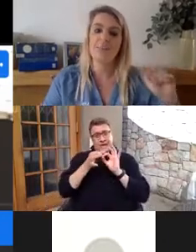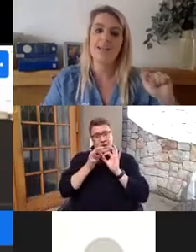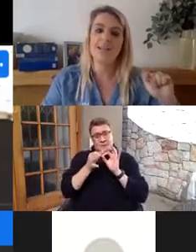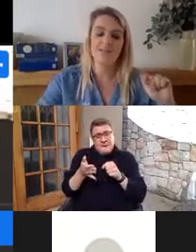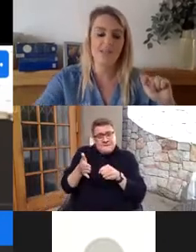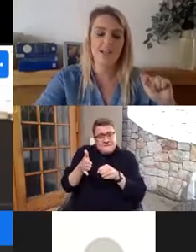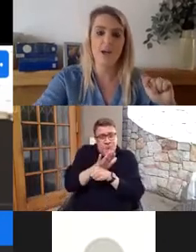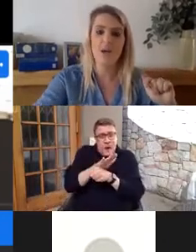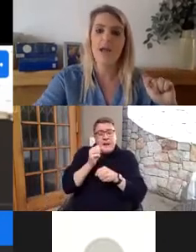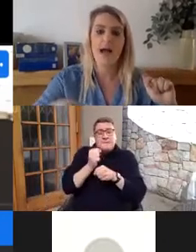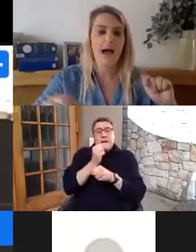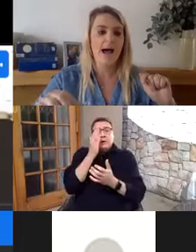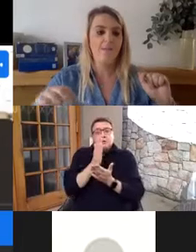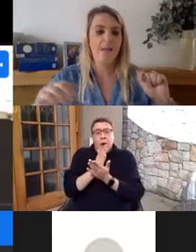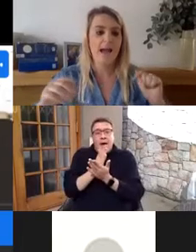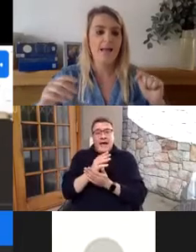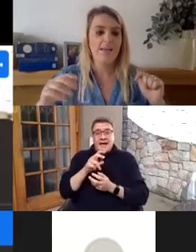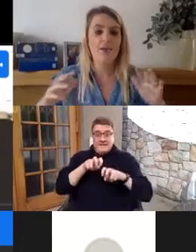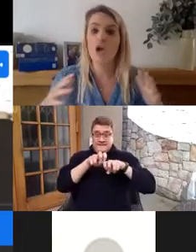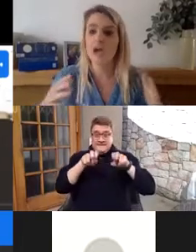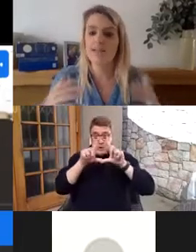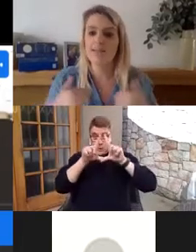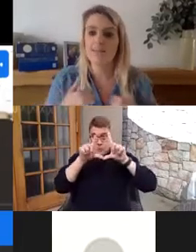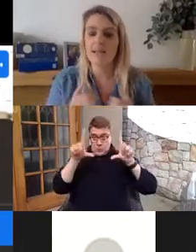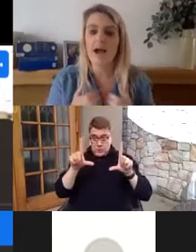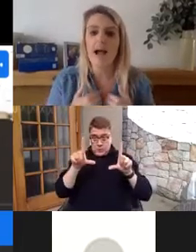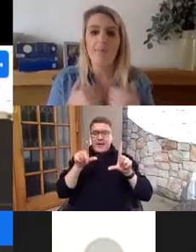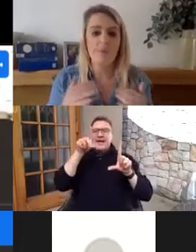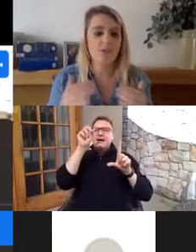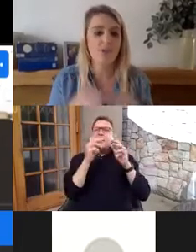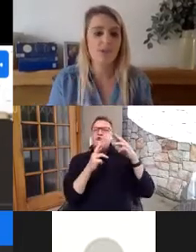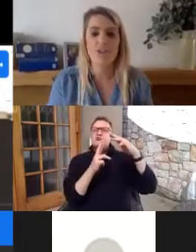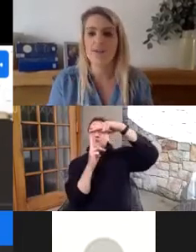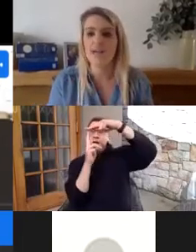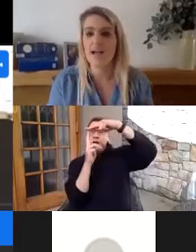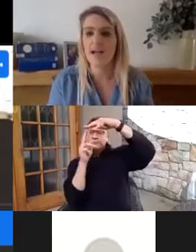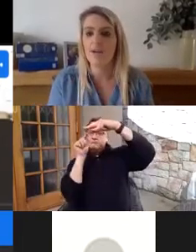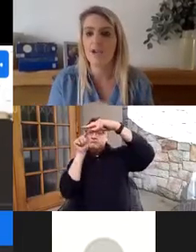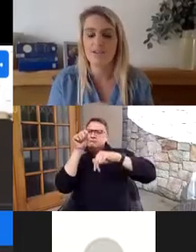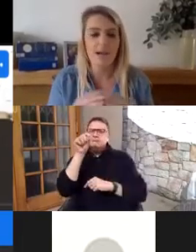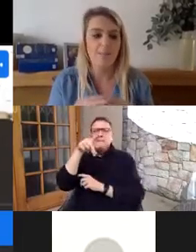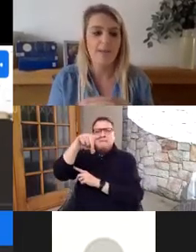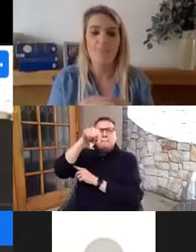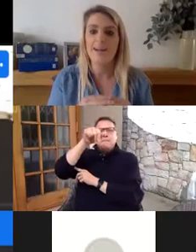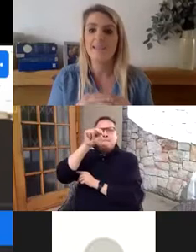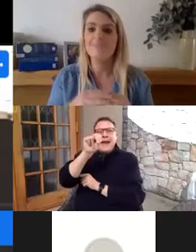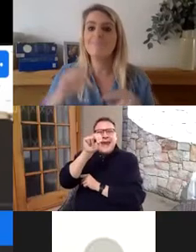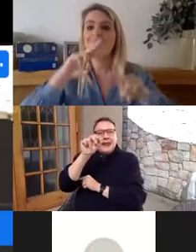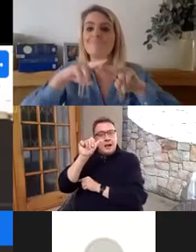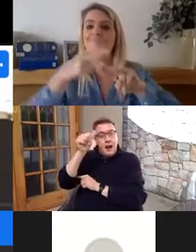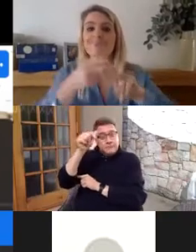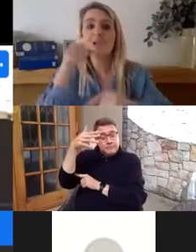that you pin his video. And if you can only see me, I'm just going to switch to sign language just to help